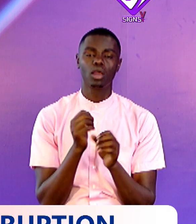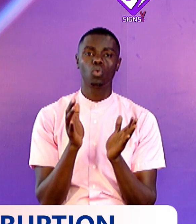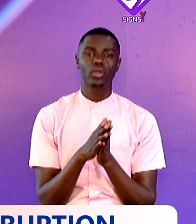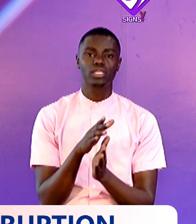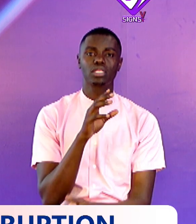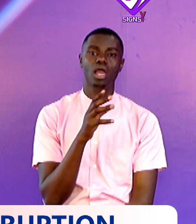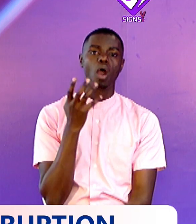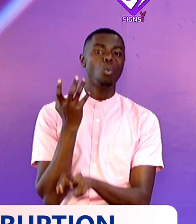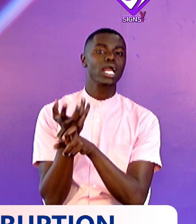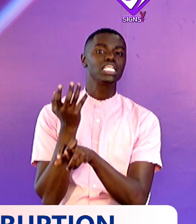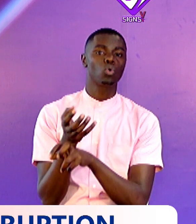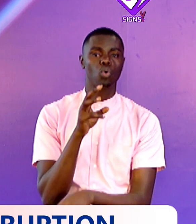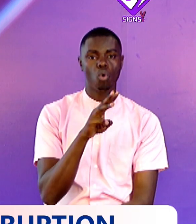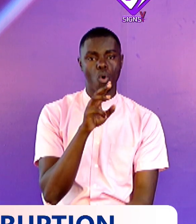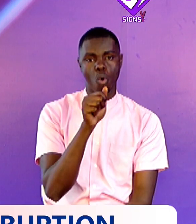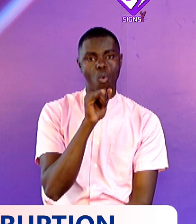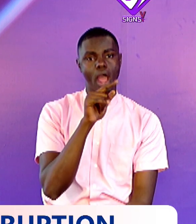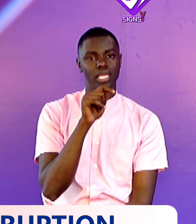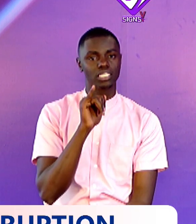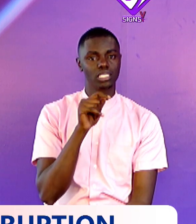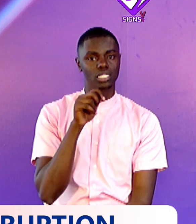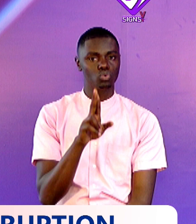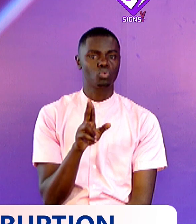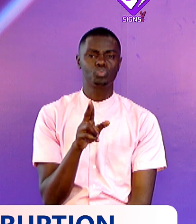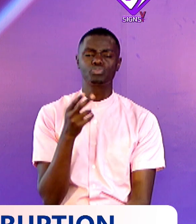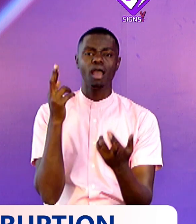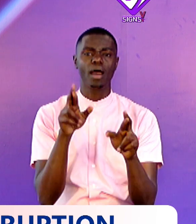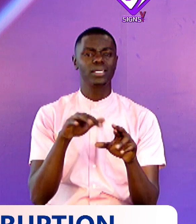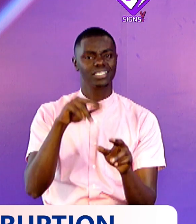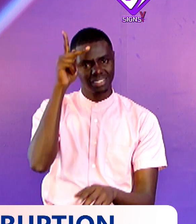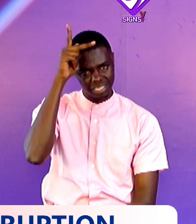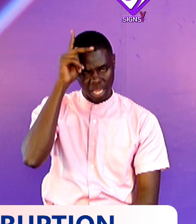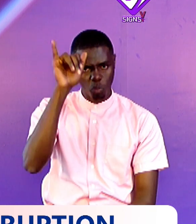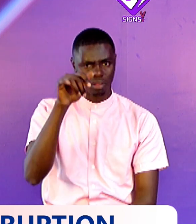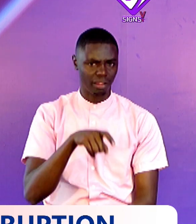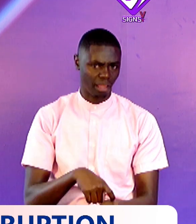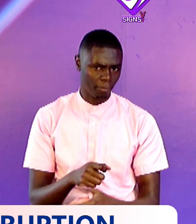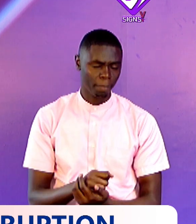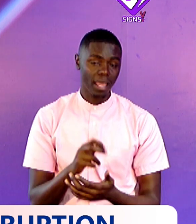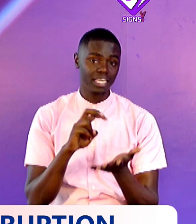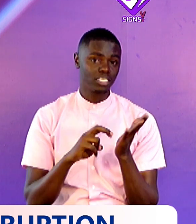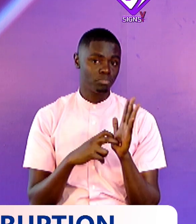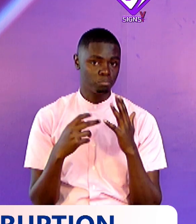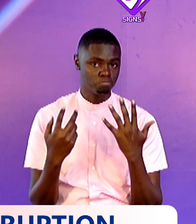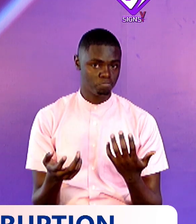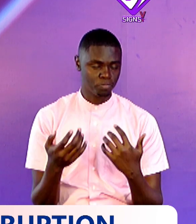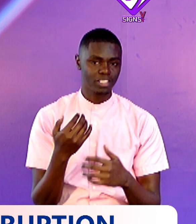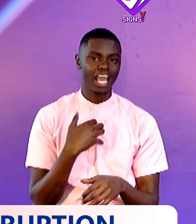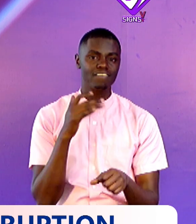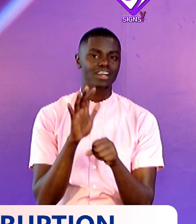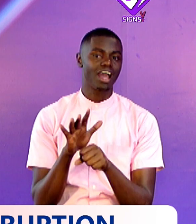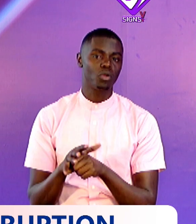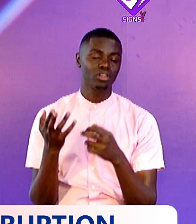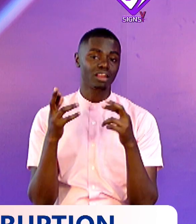was governor. And she spoke of, the happenings in Kiambu at that time. It means there is a lot